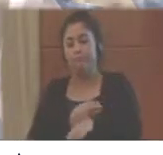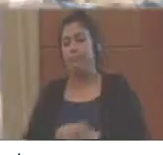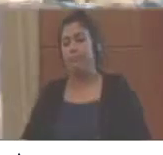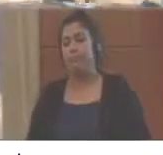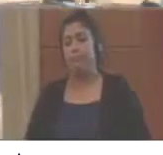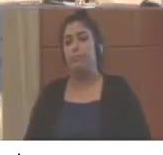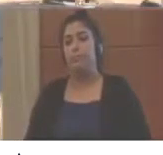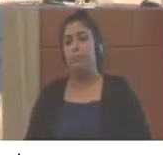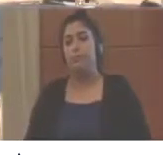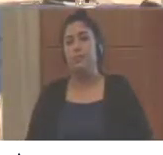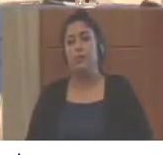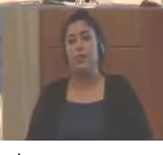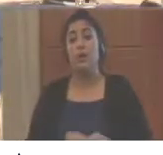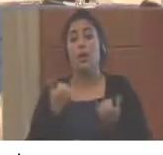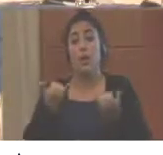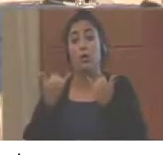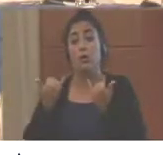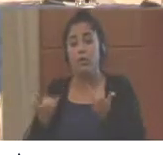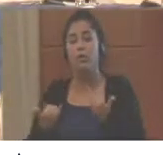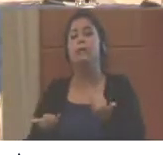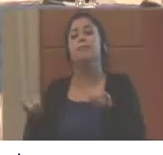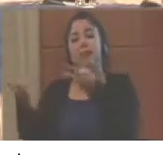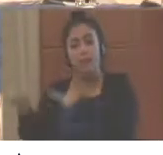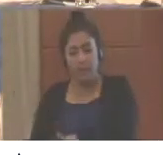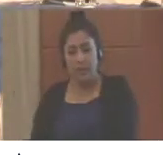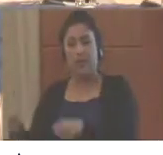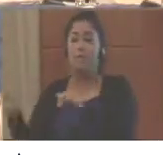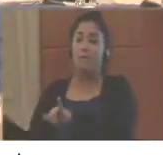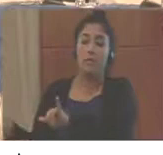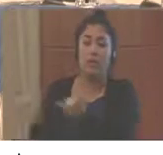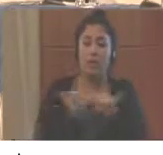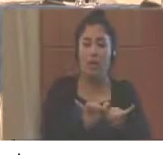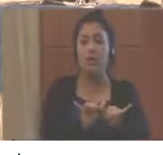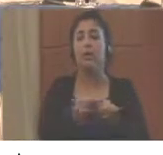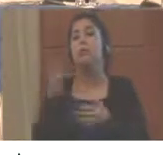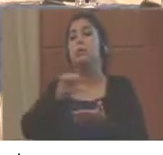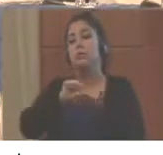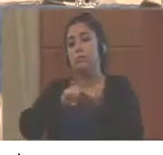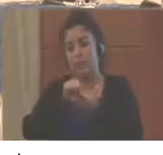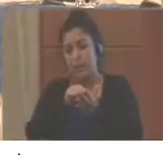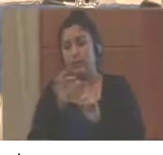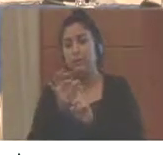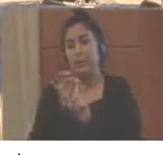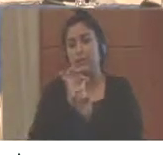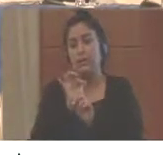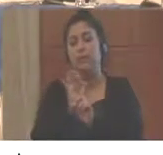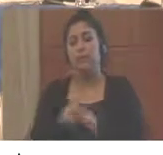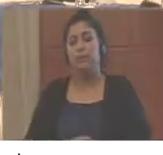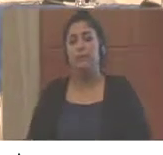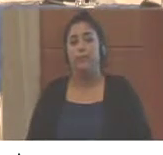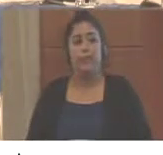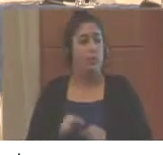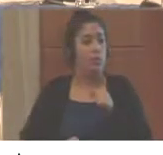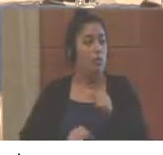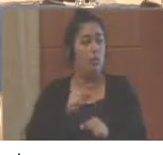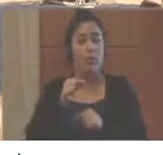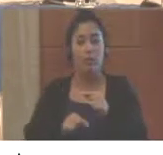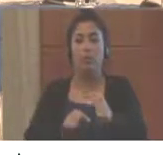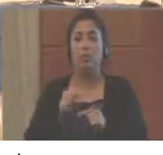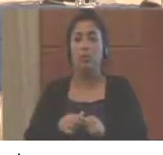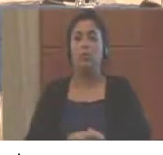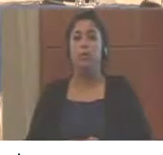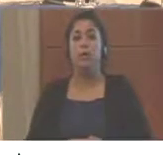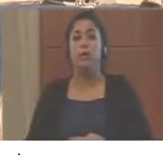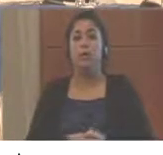forecast risks of earthquakes. And we're currently conducting other studies in the capital city, and we have now